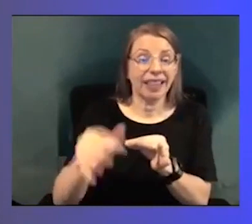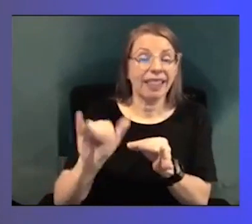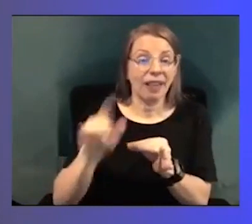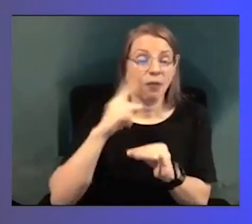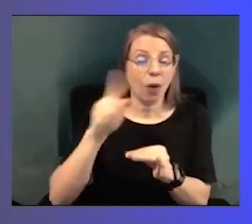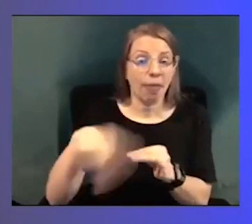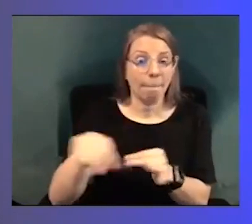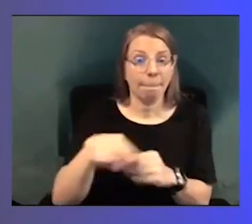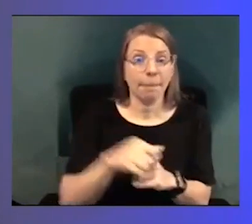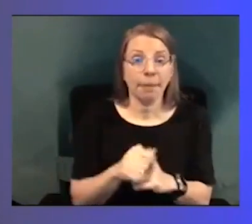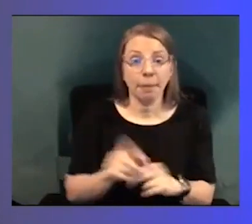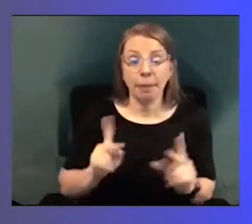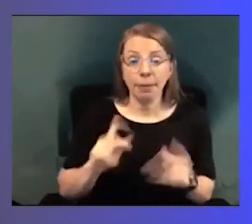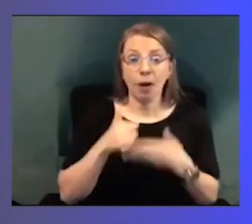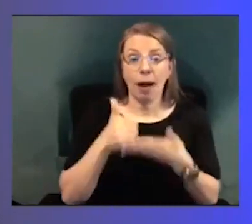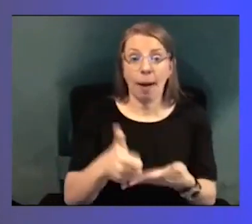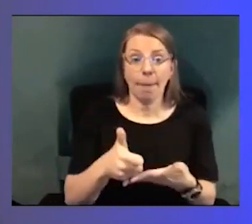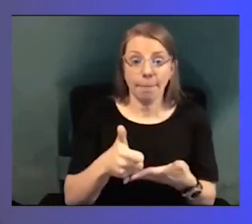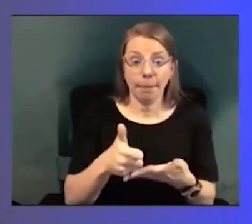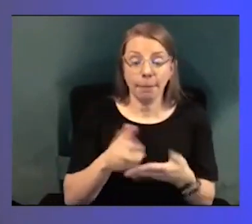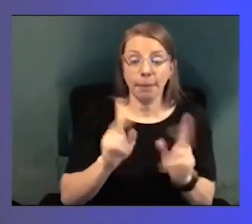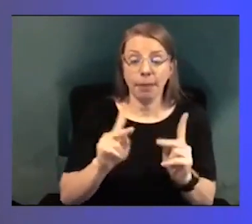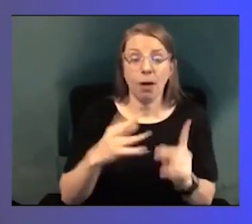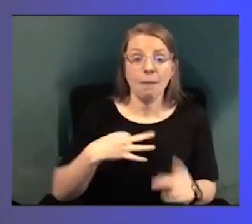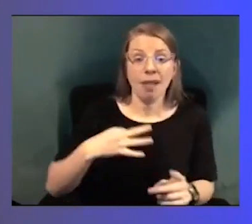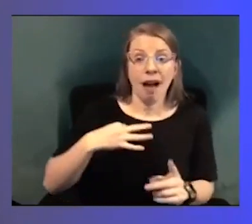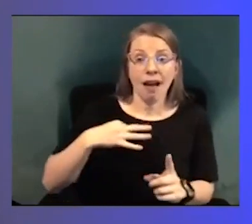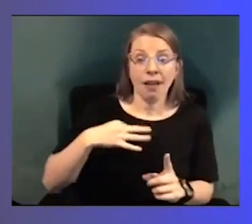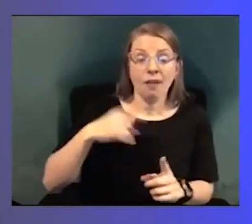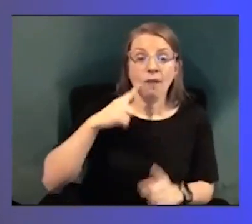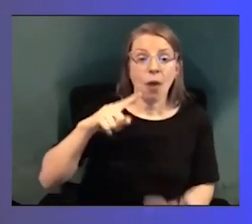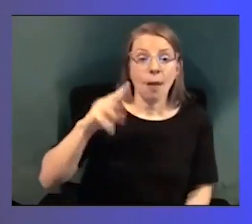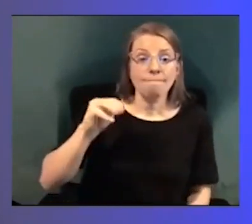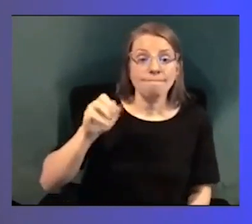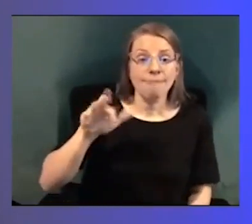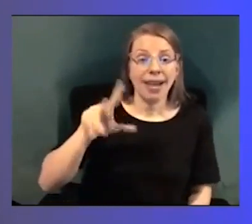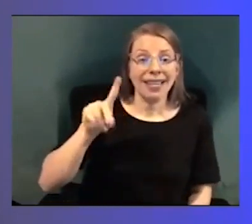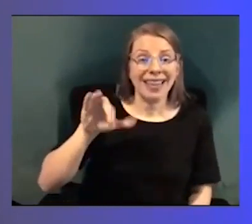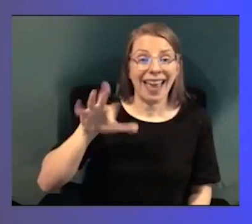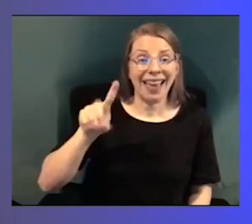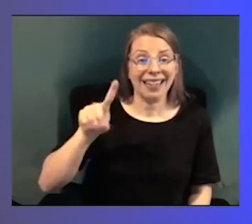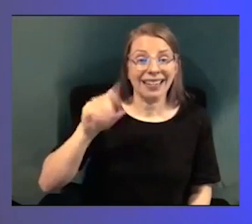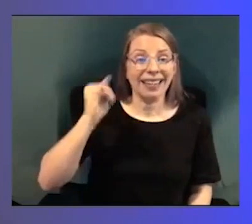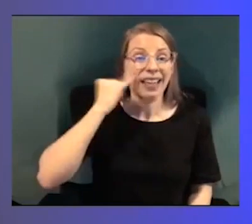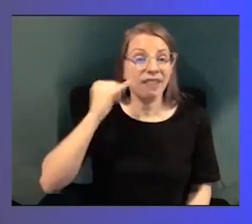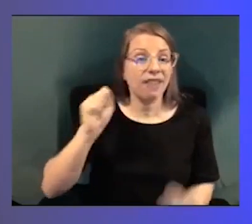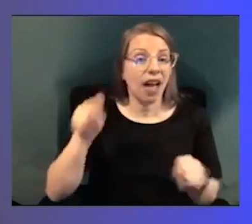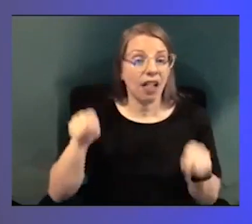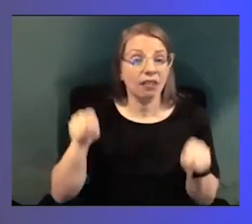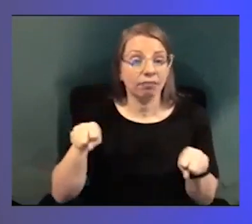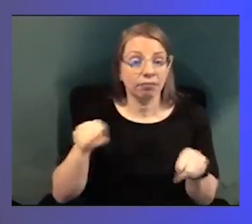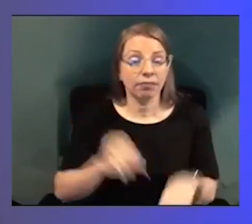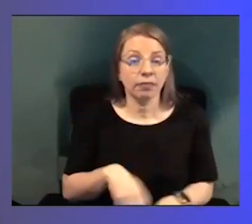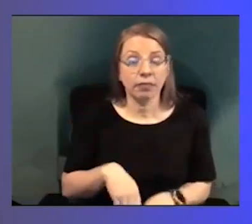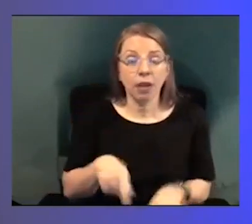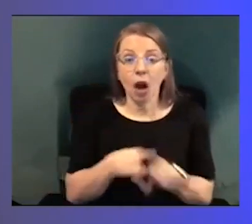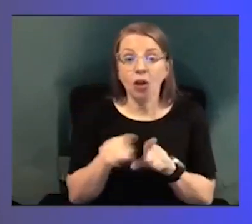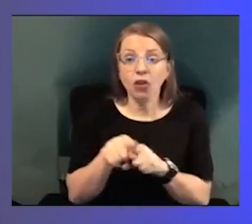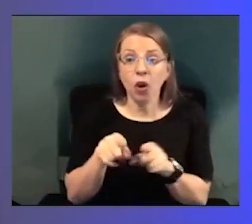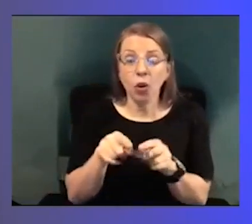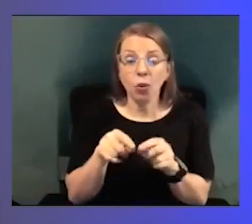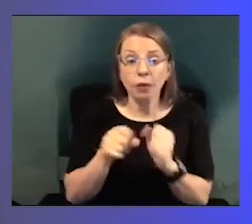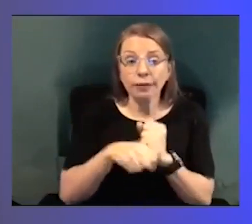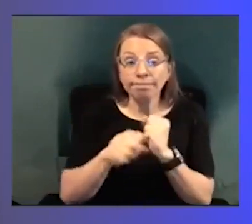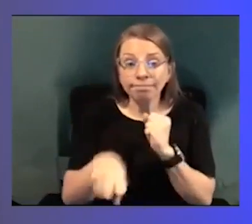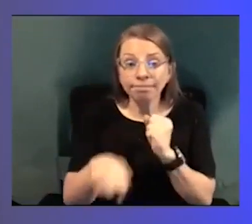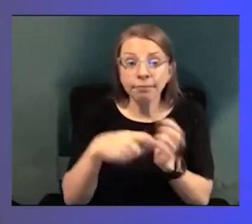help patients get on Medicaid if they are eligible for that. So, and if not, we also have extended payment plans. We have discounts